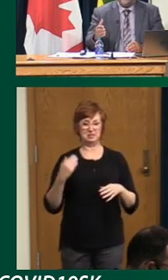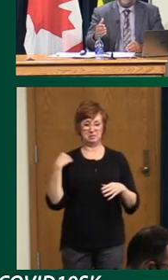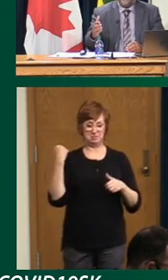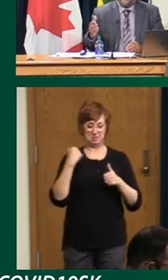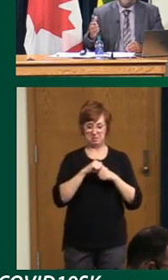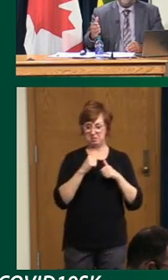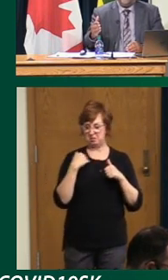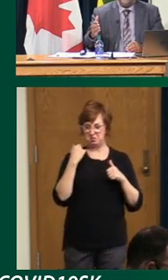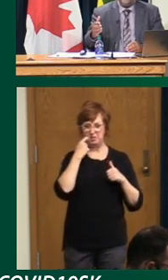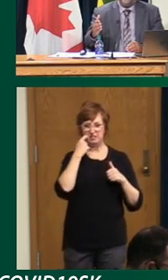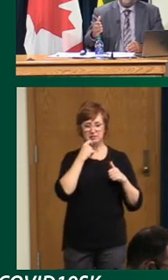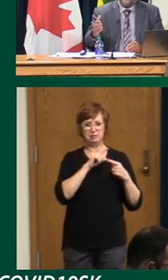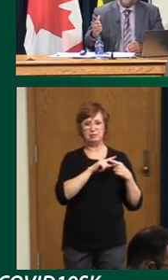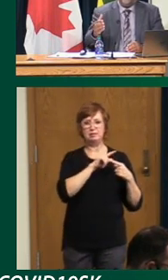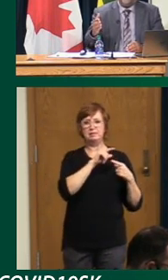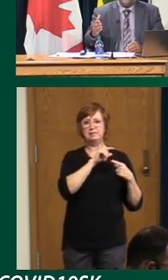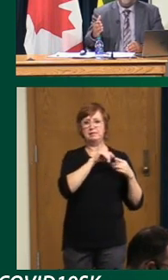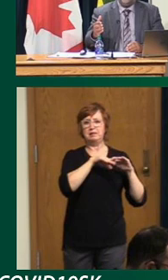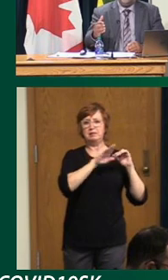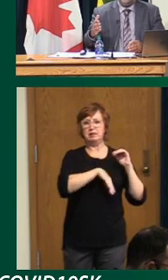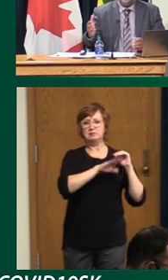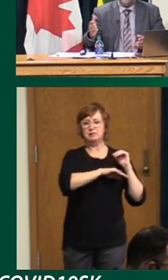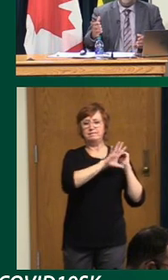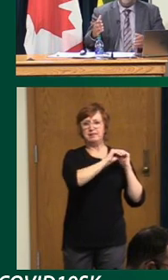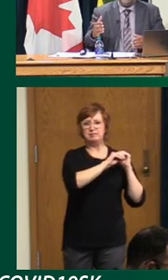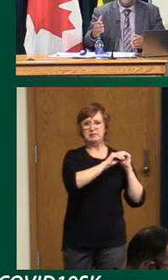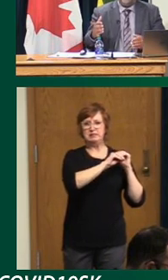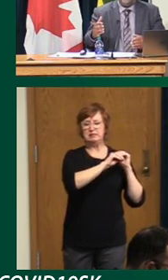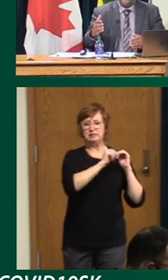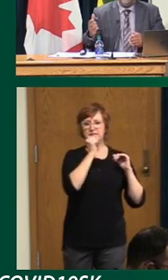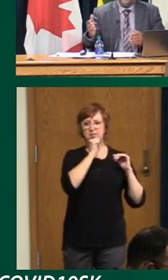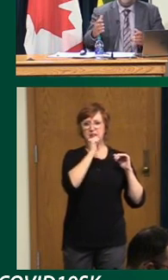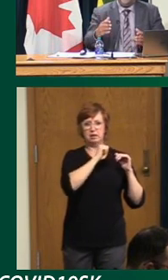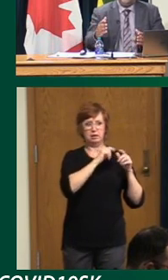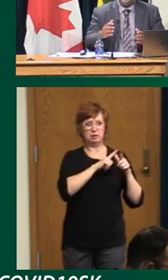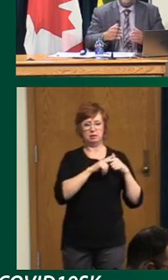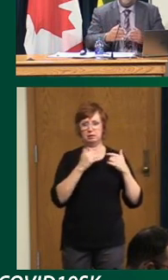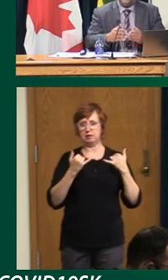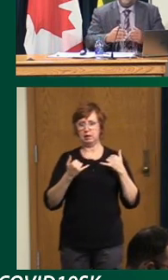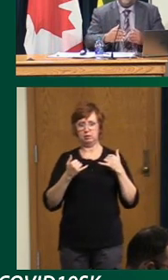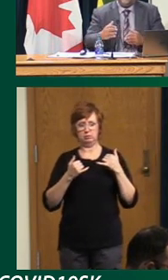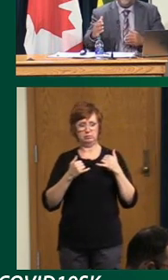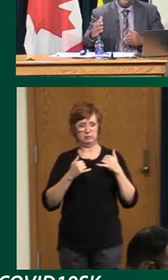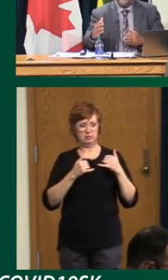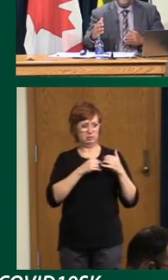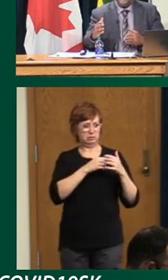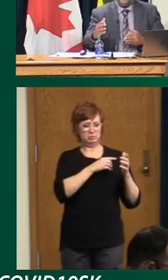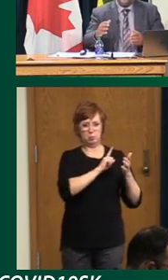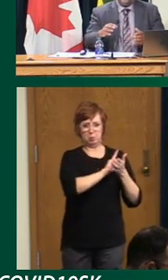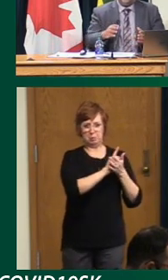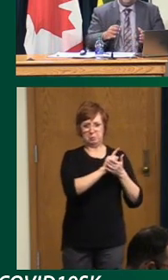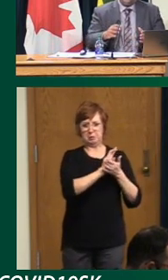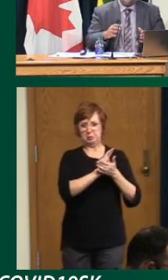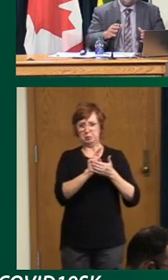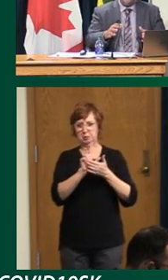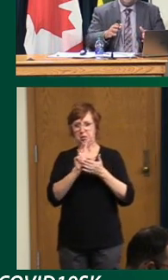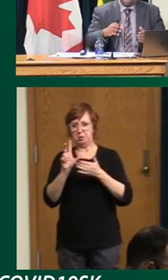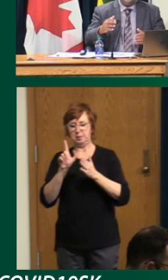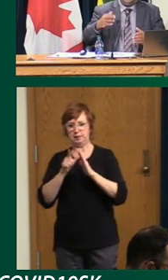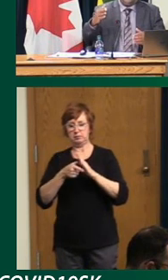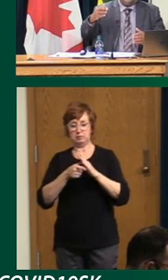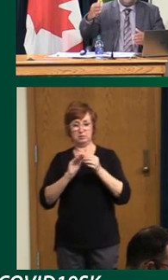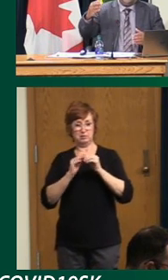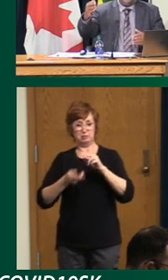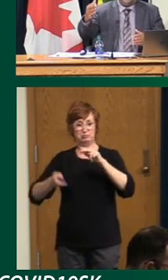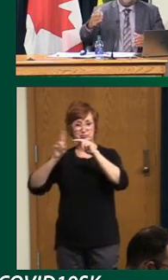to 100 to 150. Now in our third to fourth week, we are 150 to 200 cases. So things creep up very quickly.